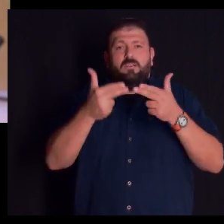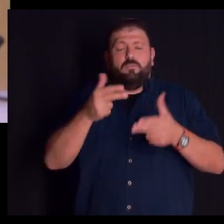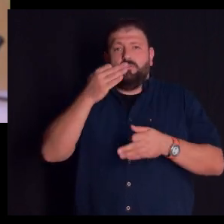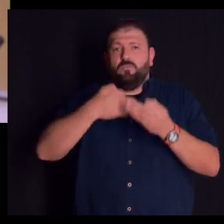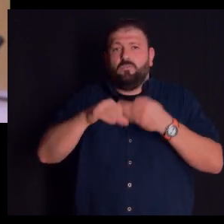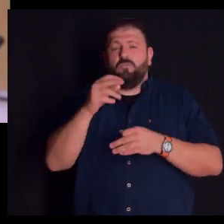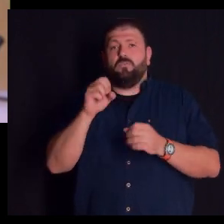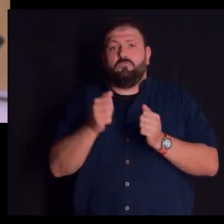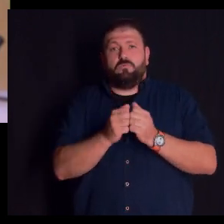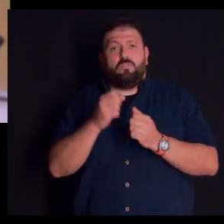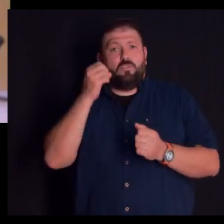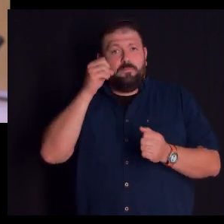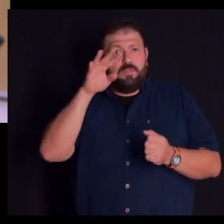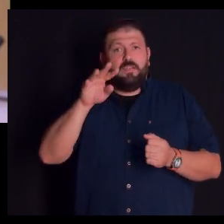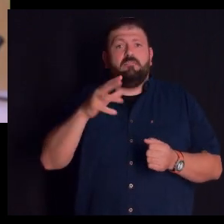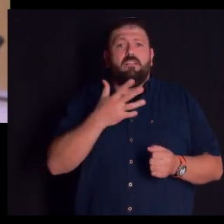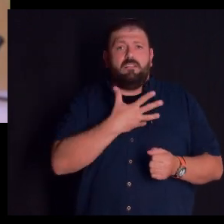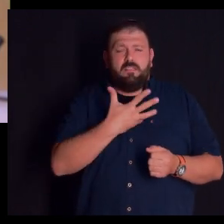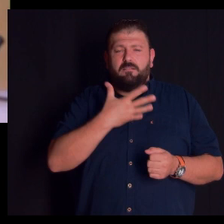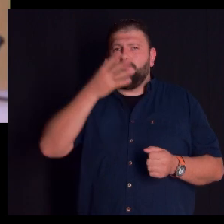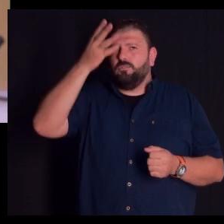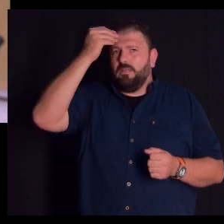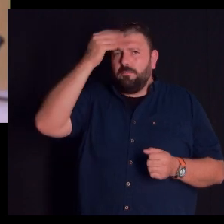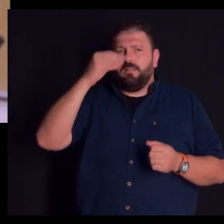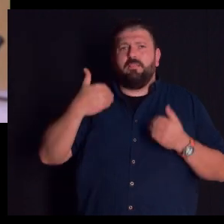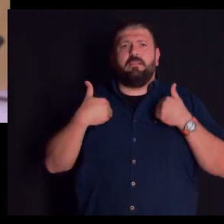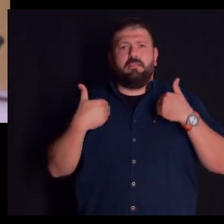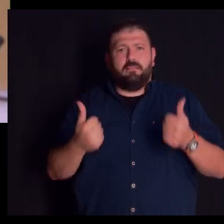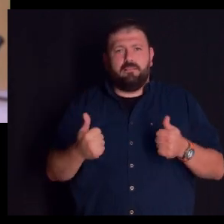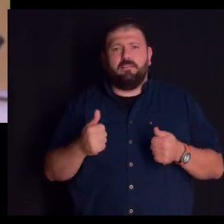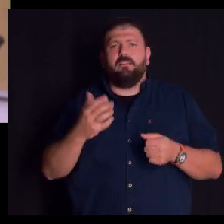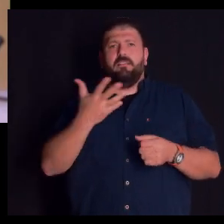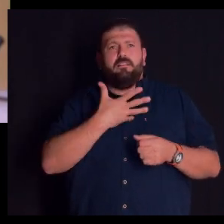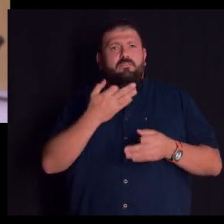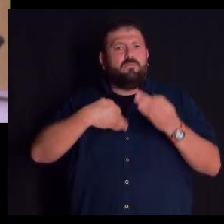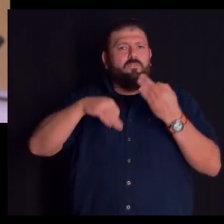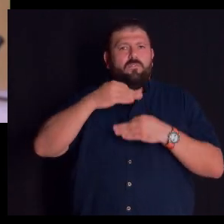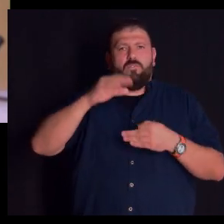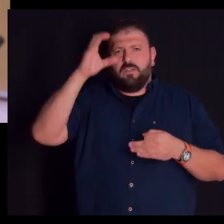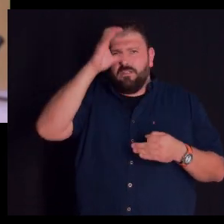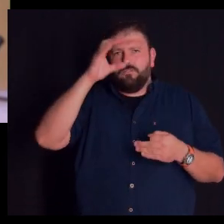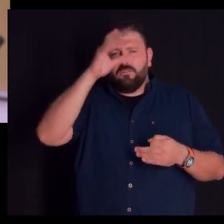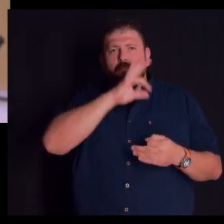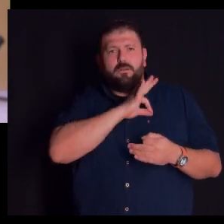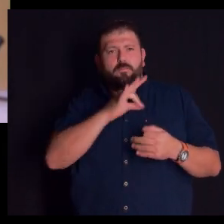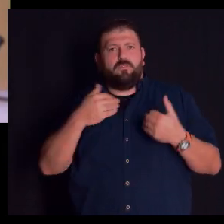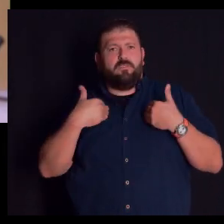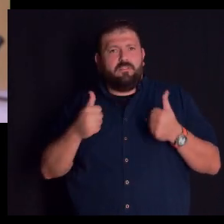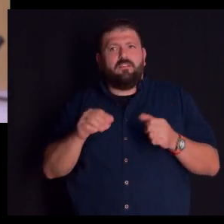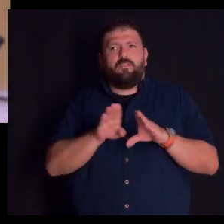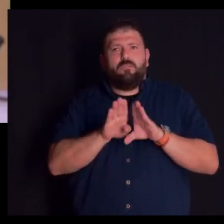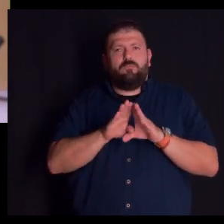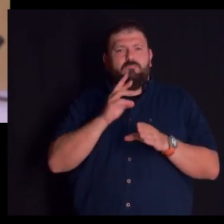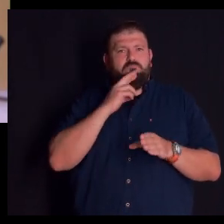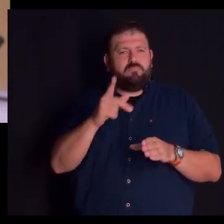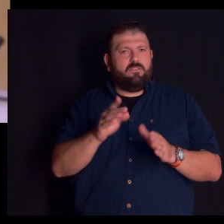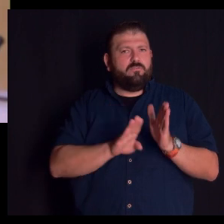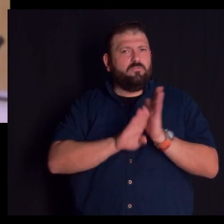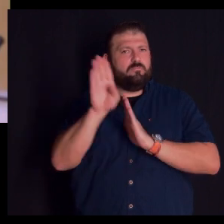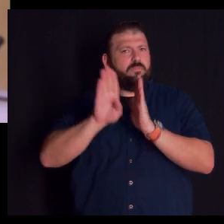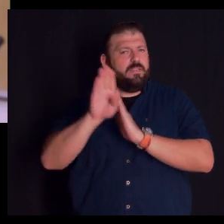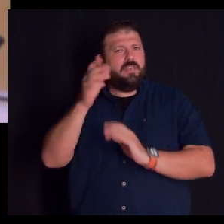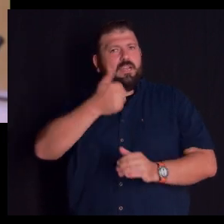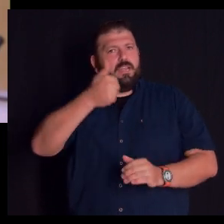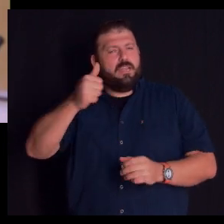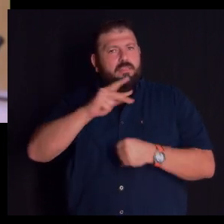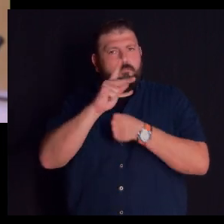can have businesses international with Omnilife. We have to start to learn, understand the different cultures to be successful in each